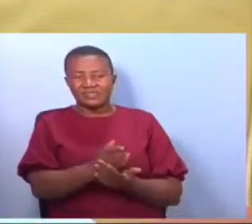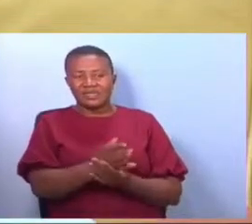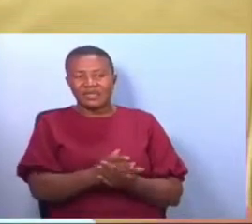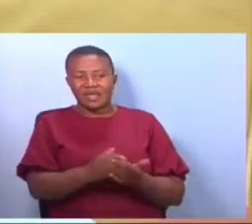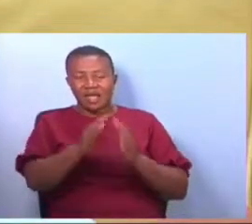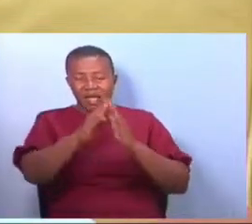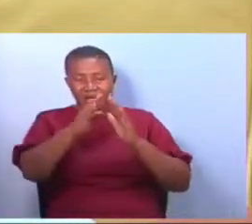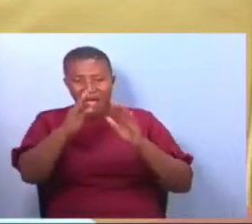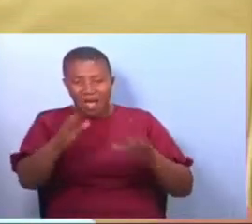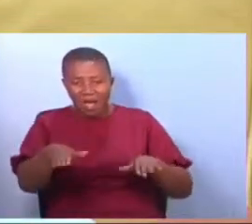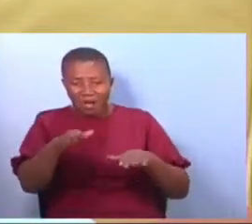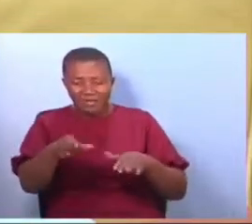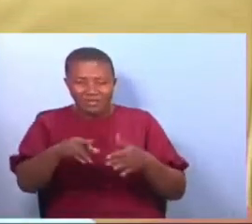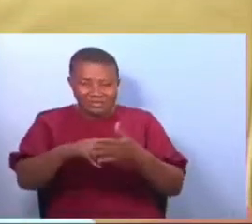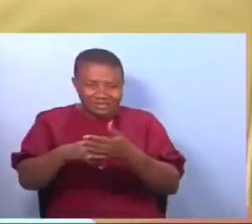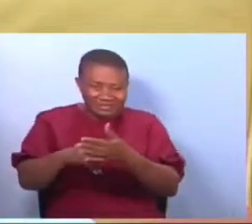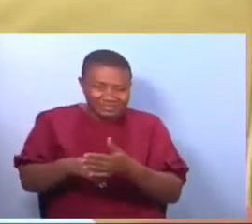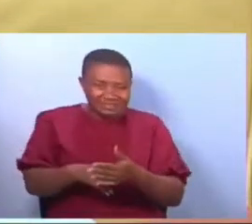engineering.